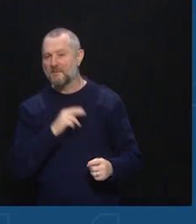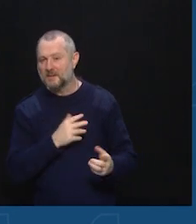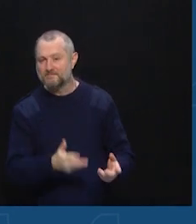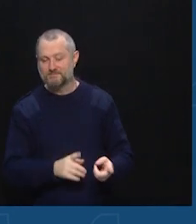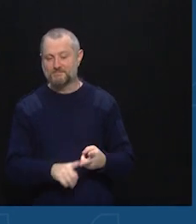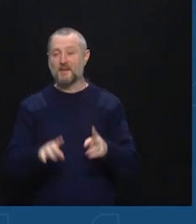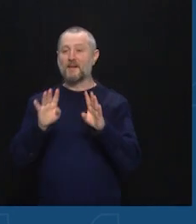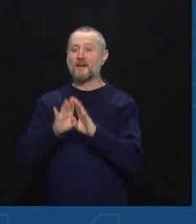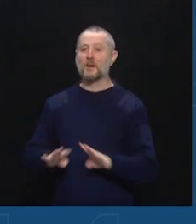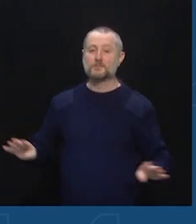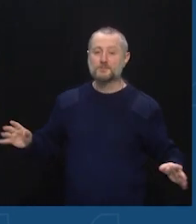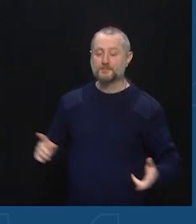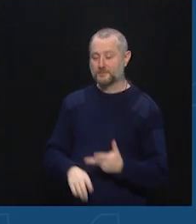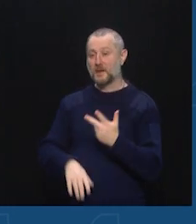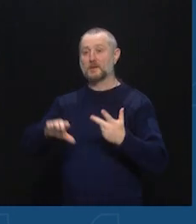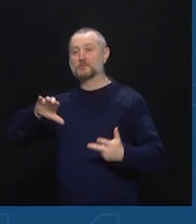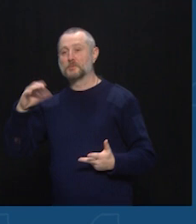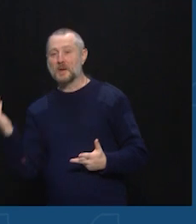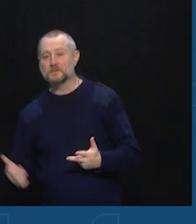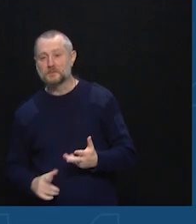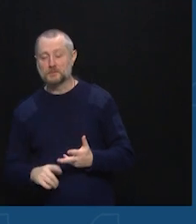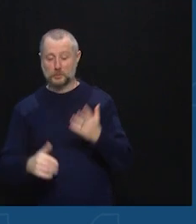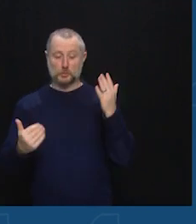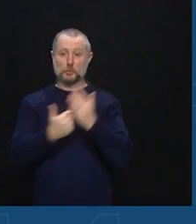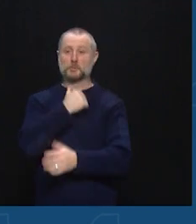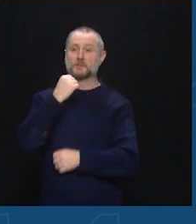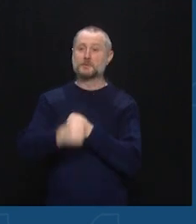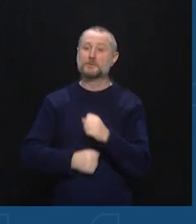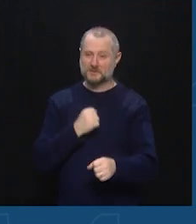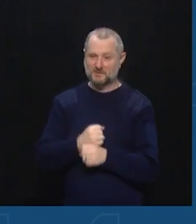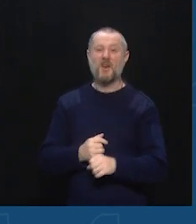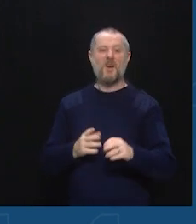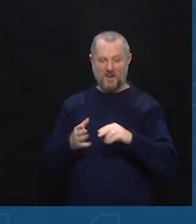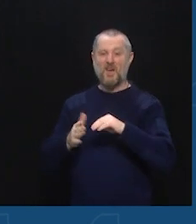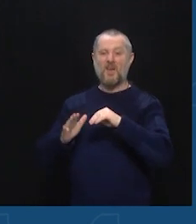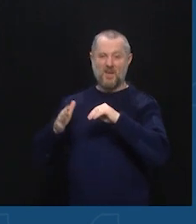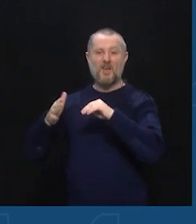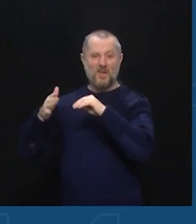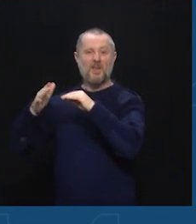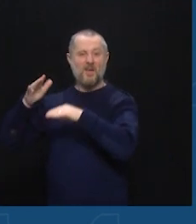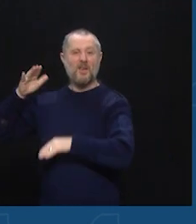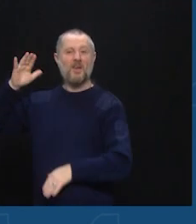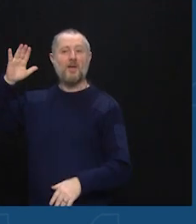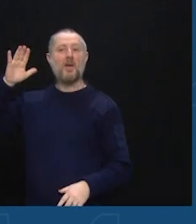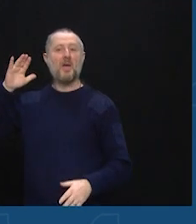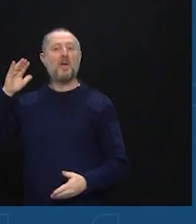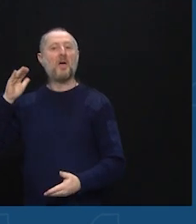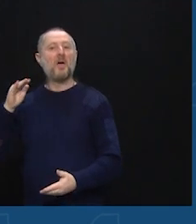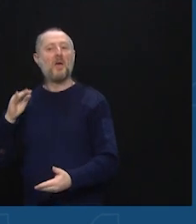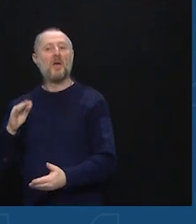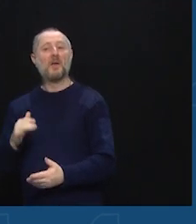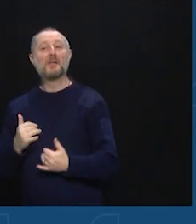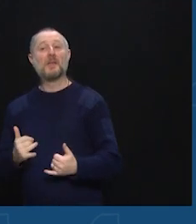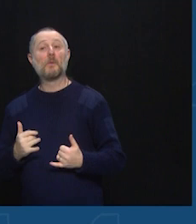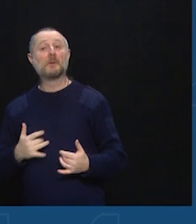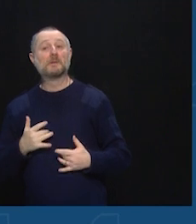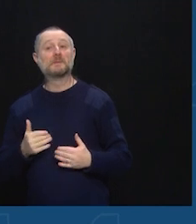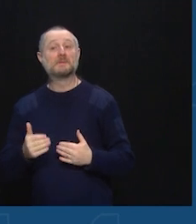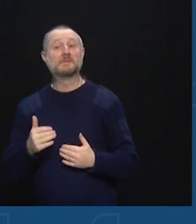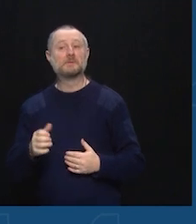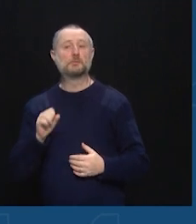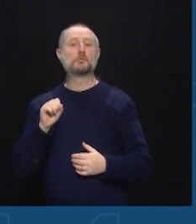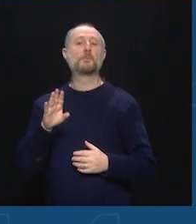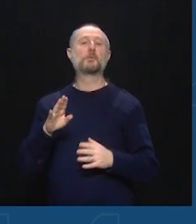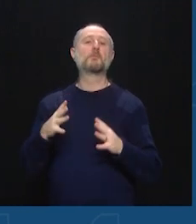Christmas. Then it was New Year's Eve. And as we approach Valentine's Day, Super Bowl, all these other activities, this